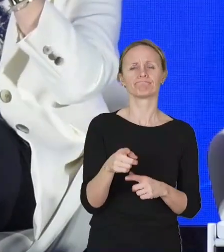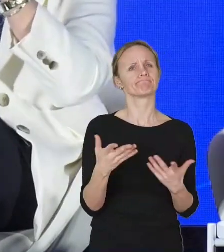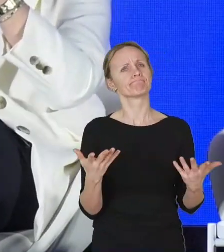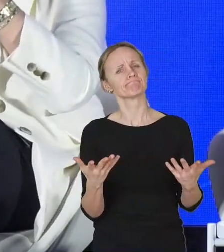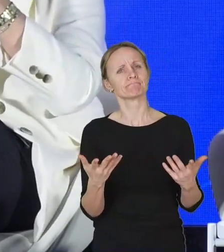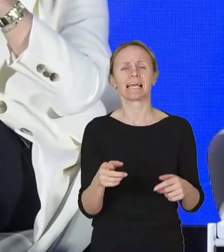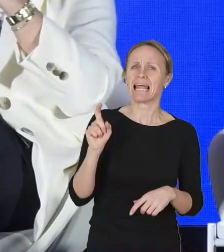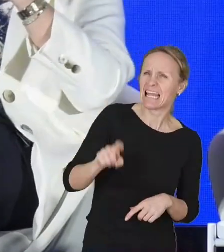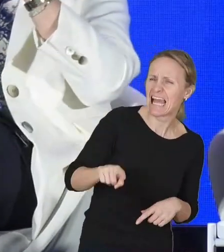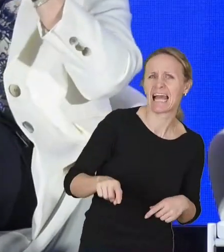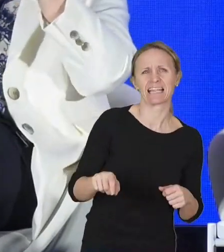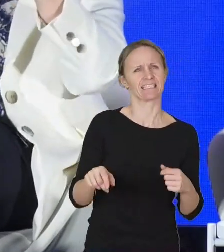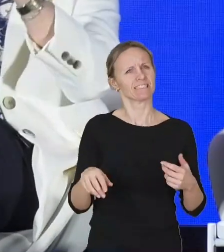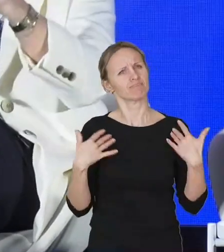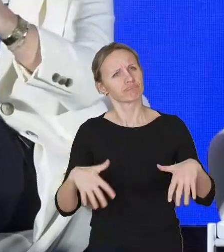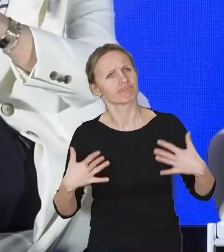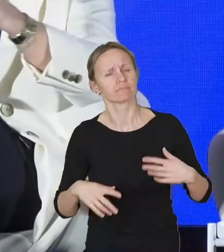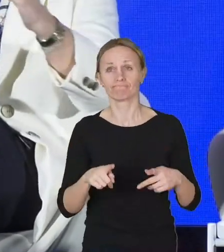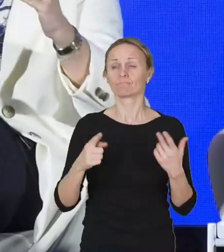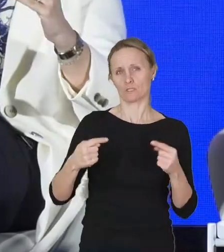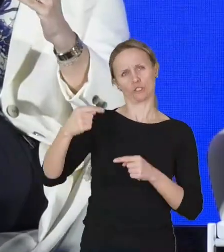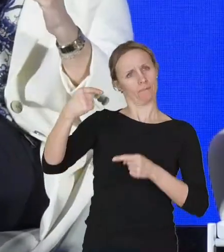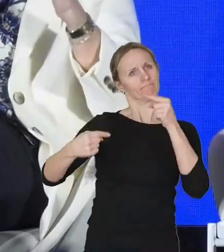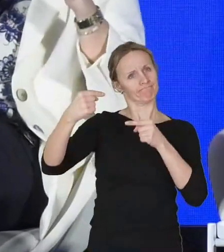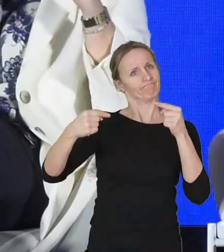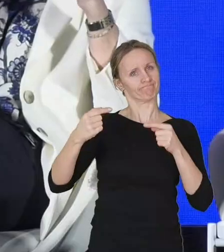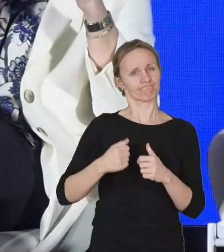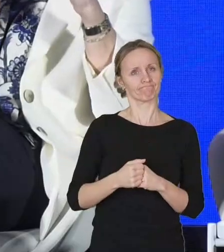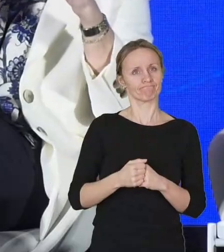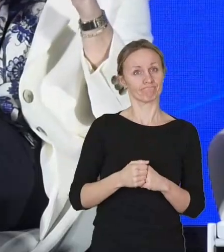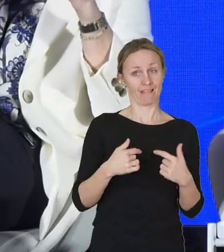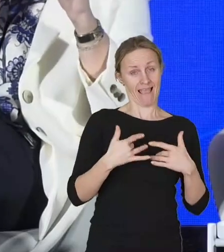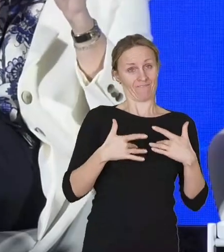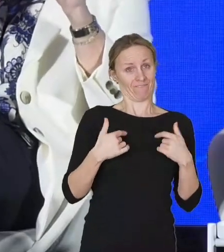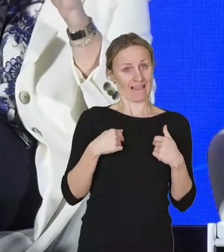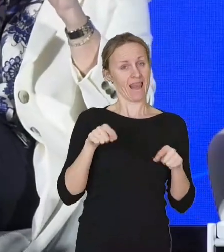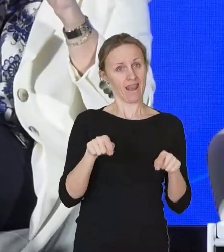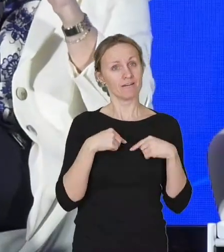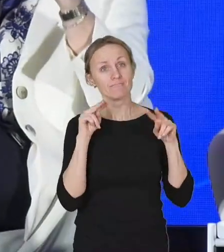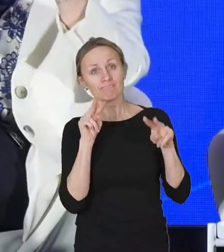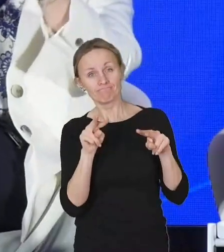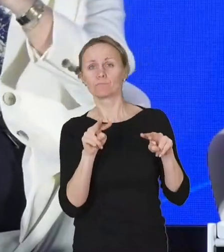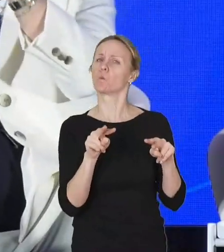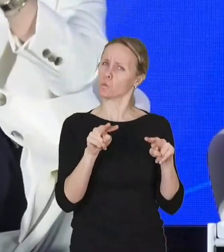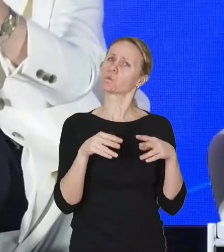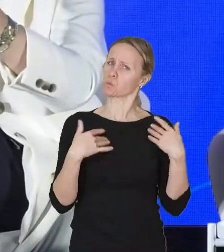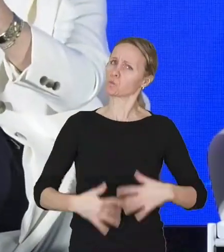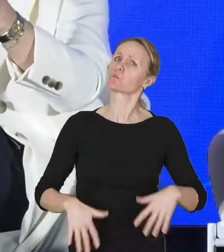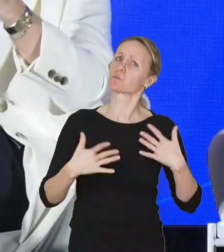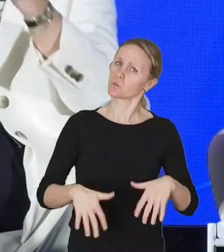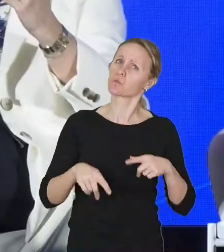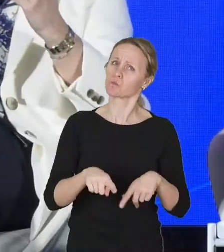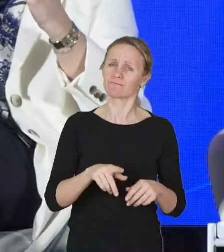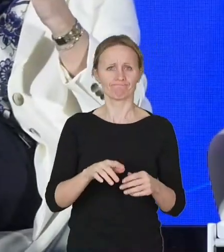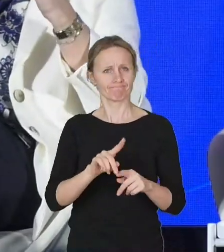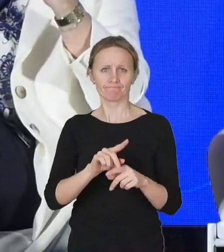primus inter pares, if you want, because it cuts across all the others. And this is where you see this sustainable